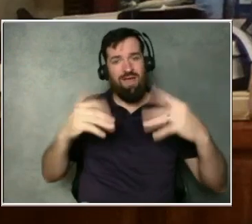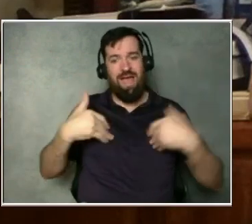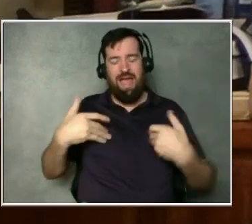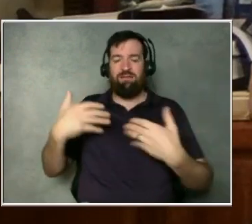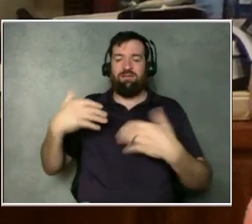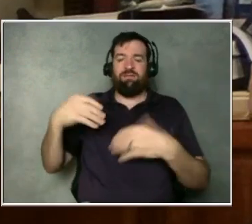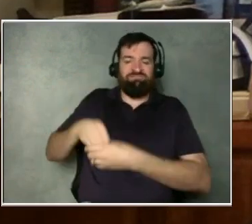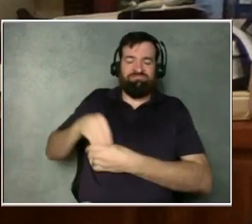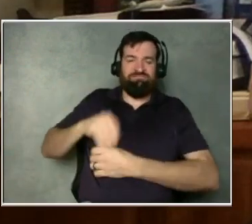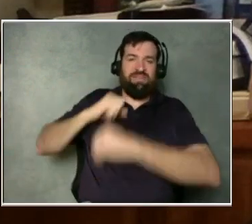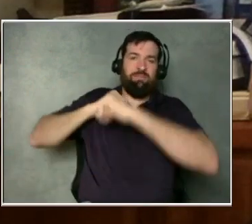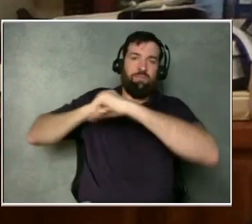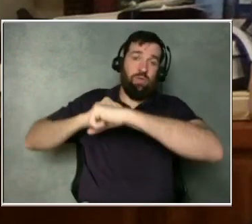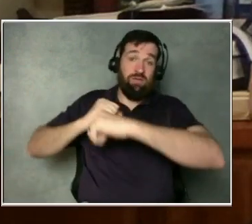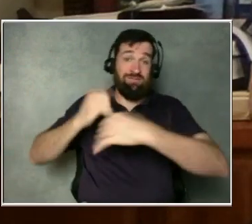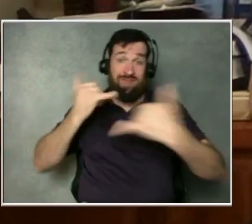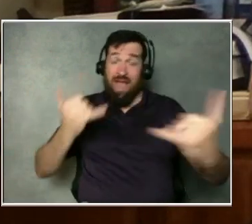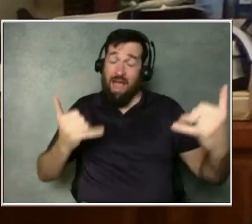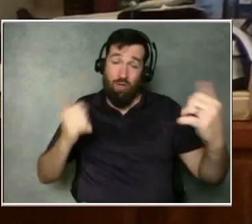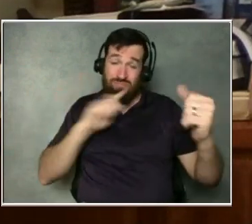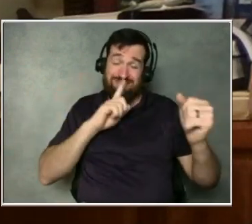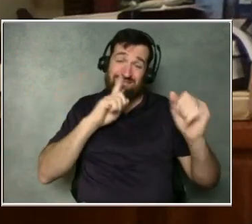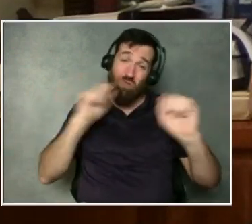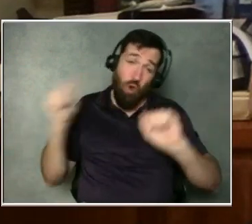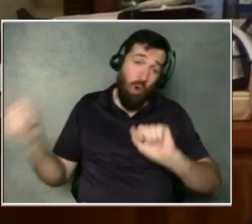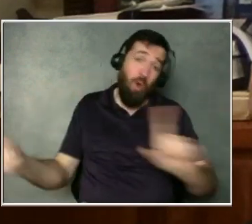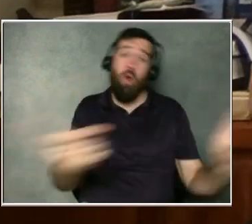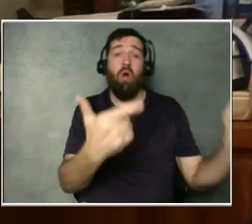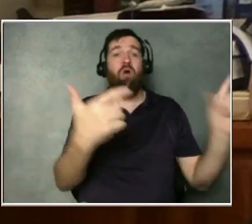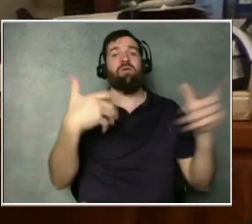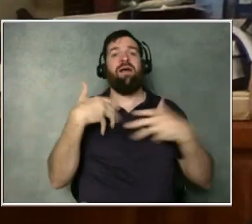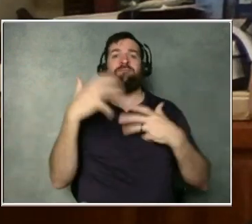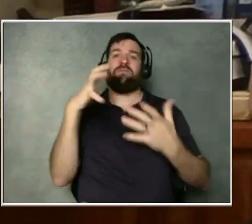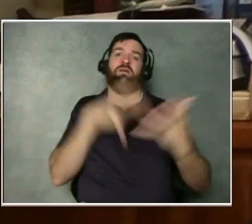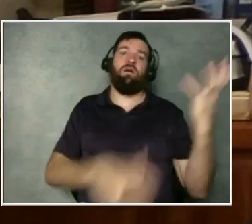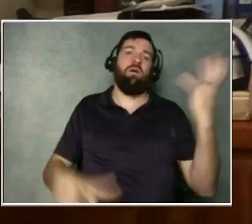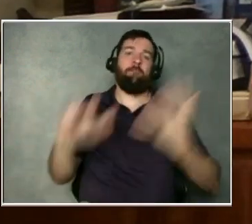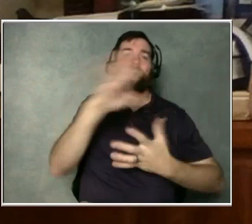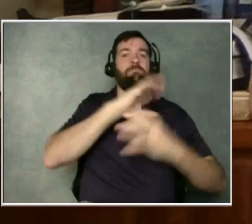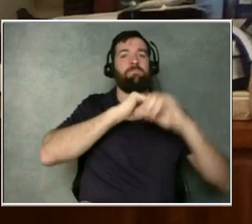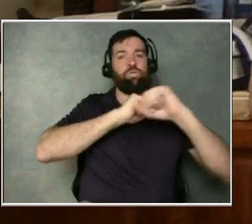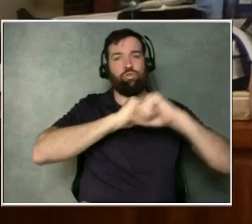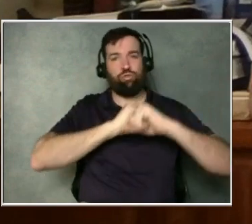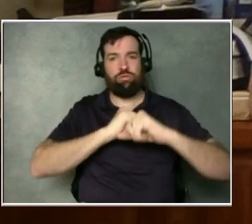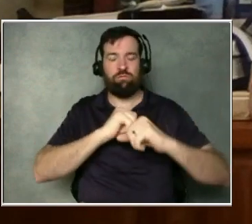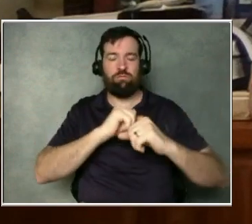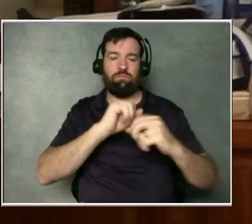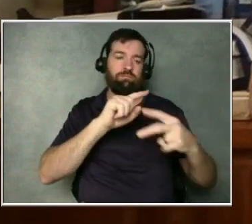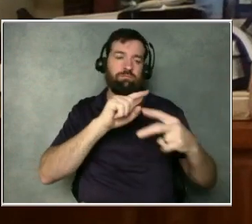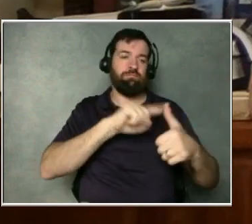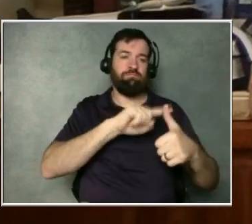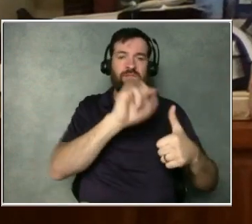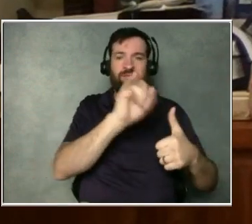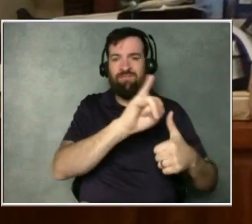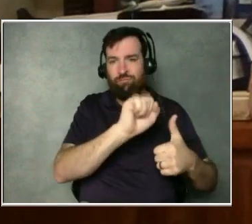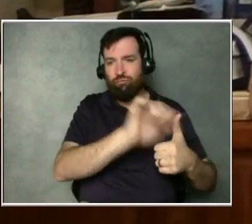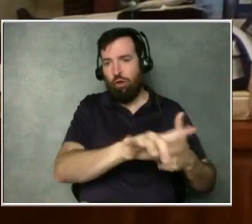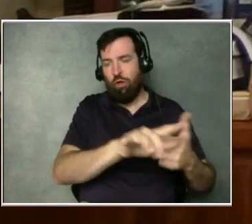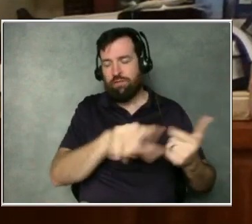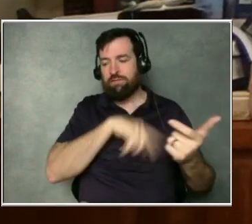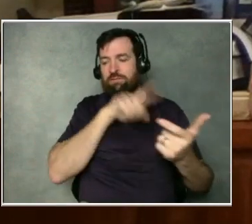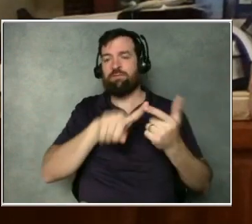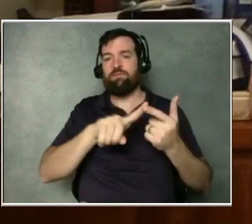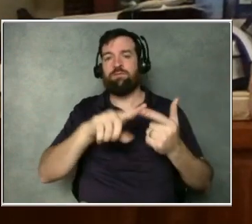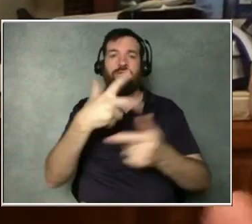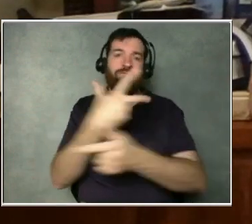have in virtually all of us combinations of immunity, infection-induced immunity,